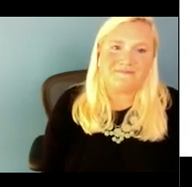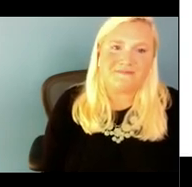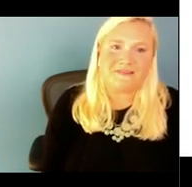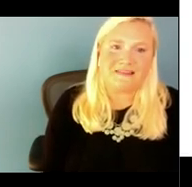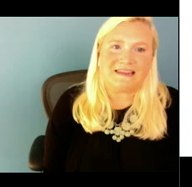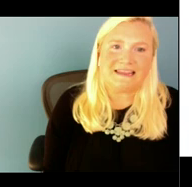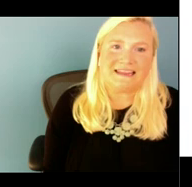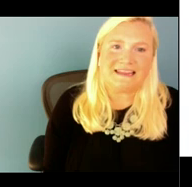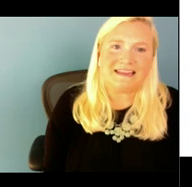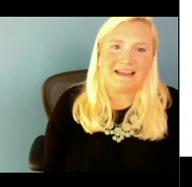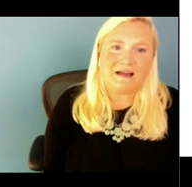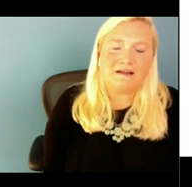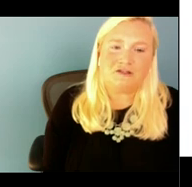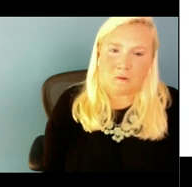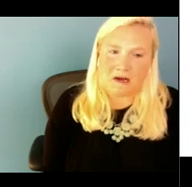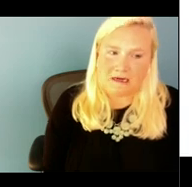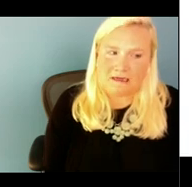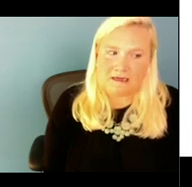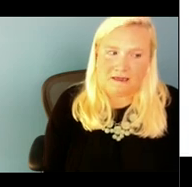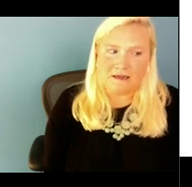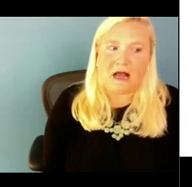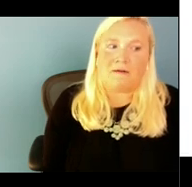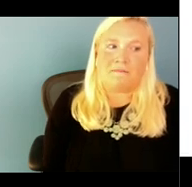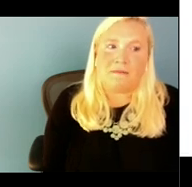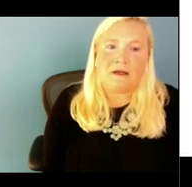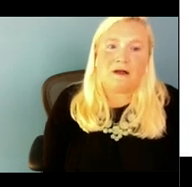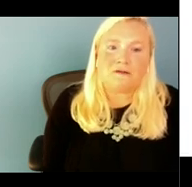Martha, would you like to take this one? Sure.